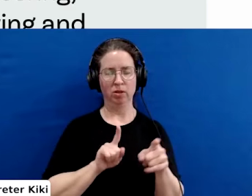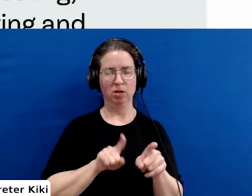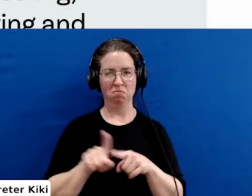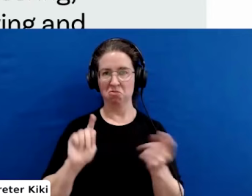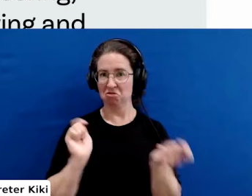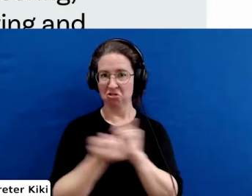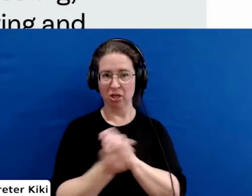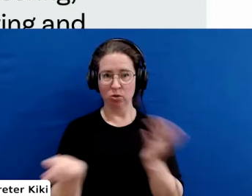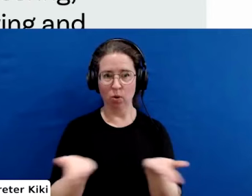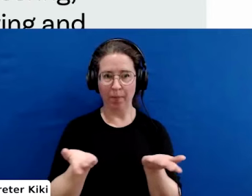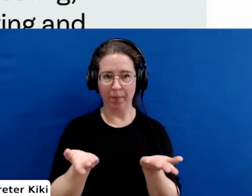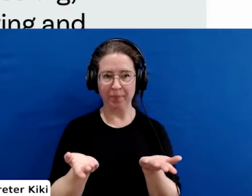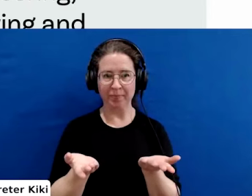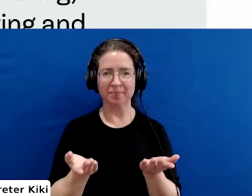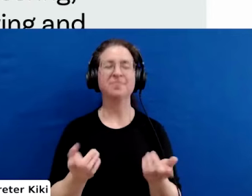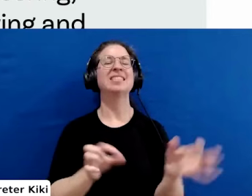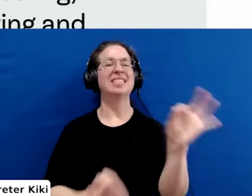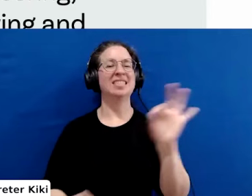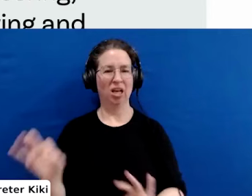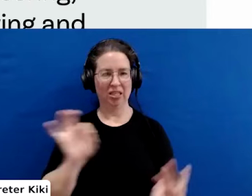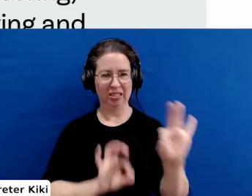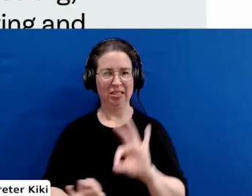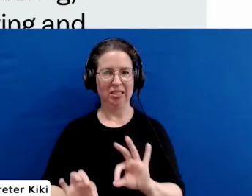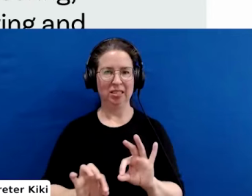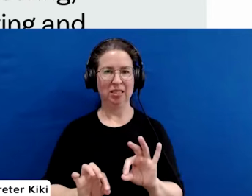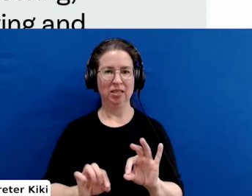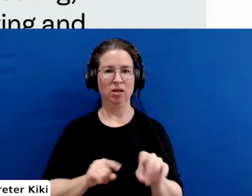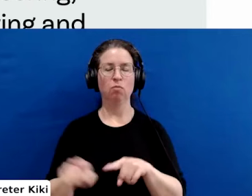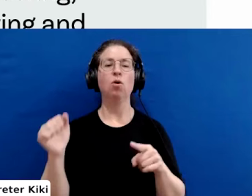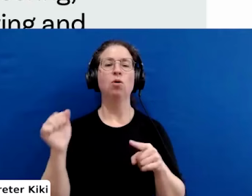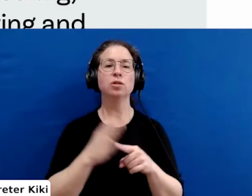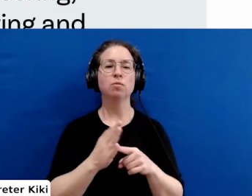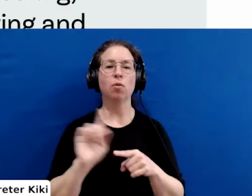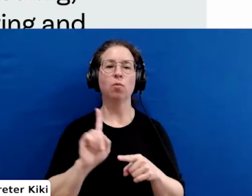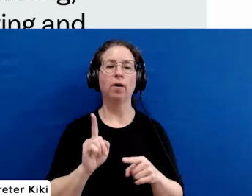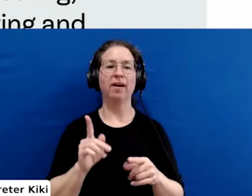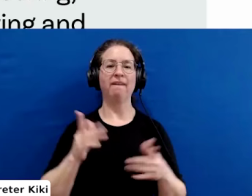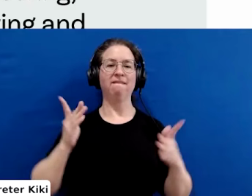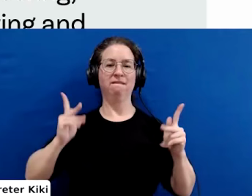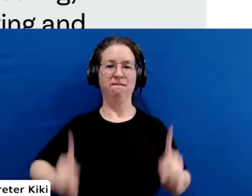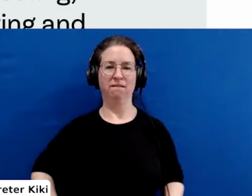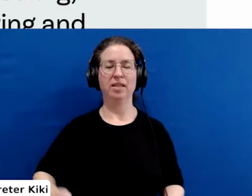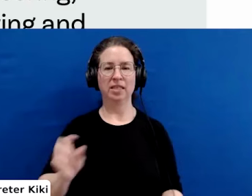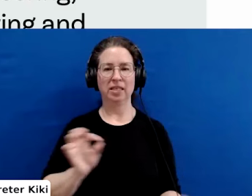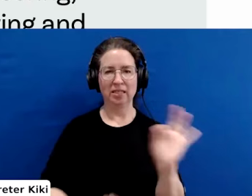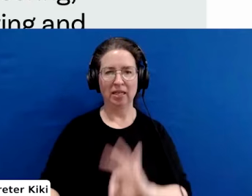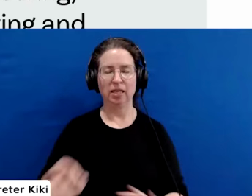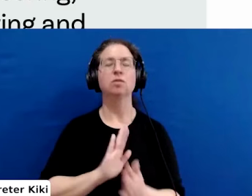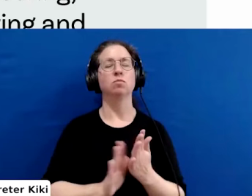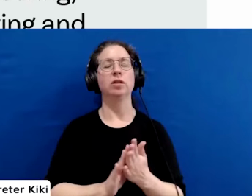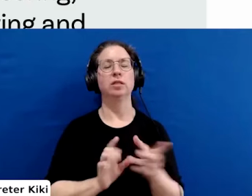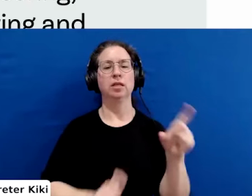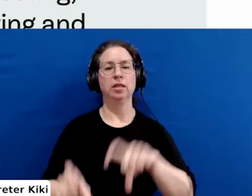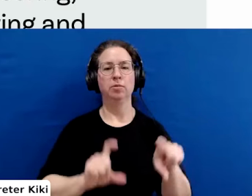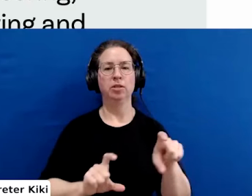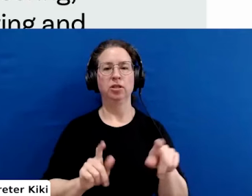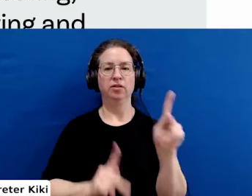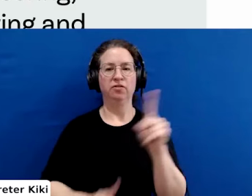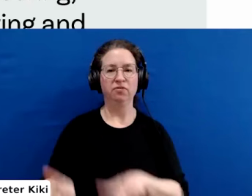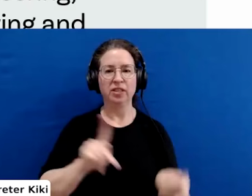that in the science discipline, priority will be given to physical sciences. So chemistry, physics,